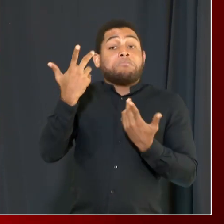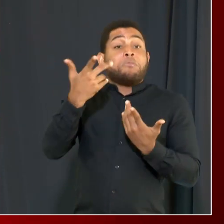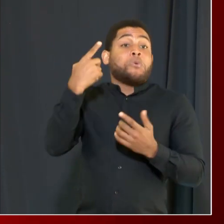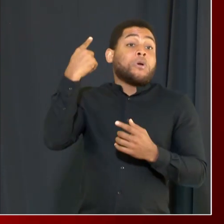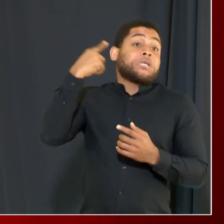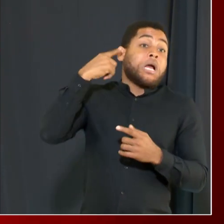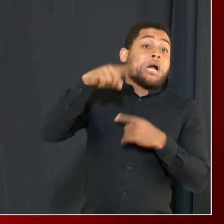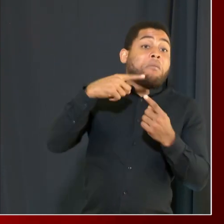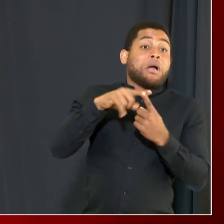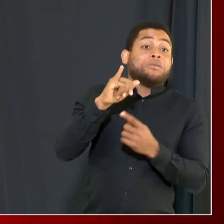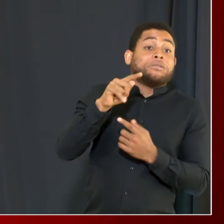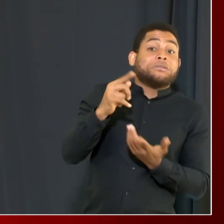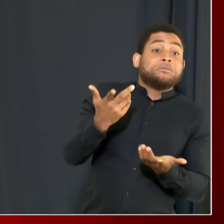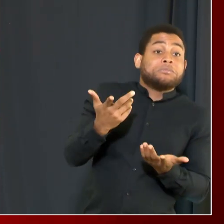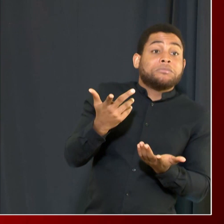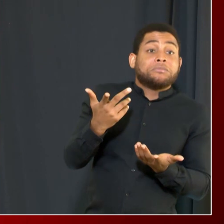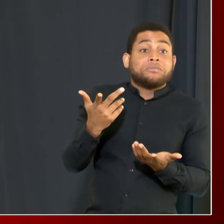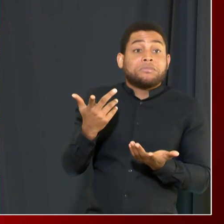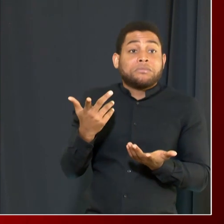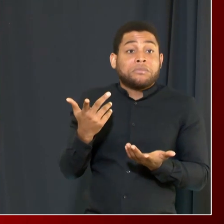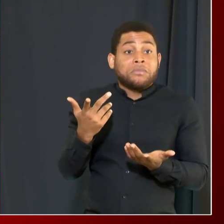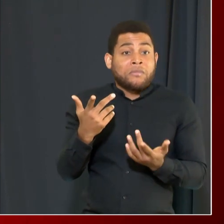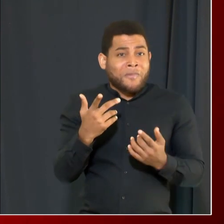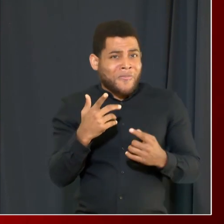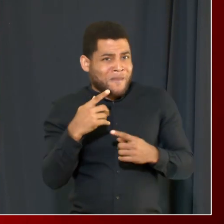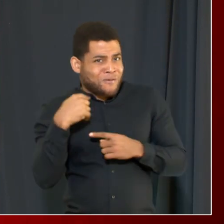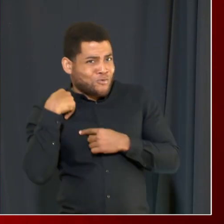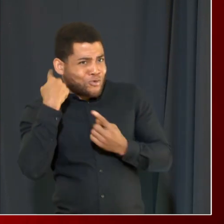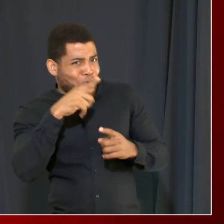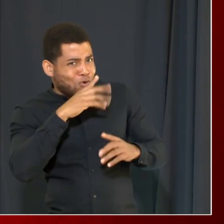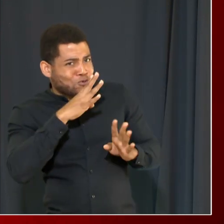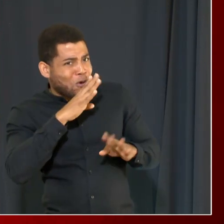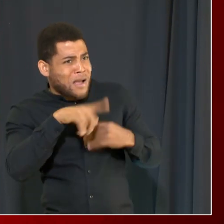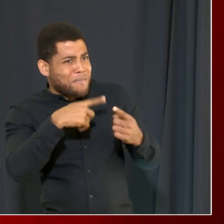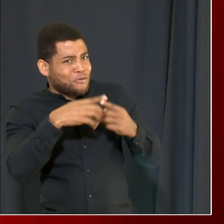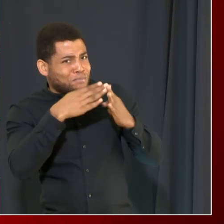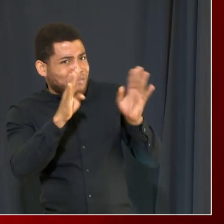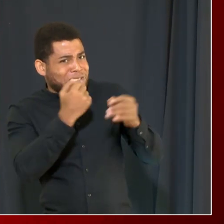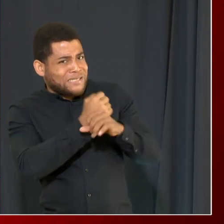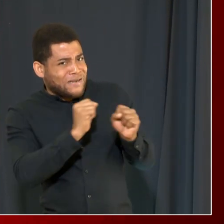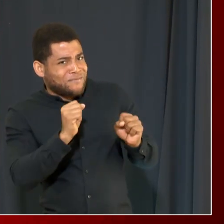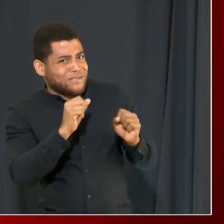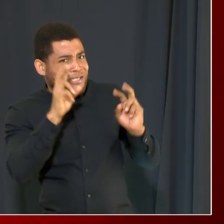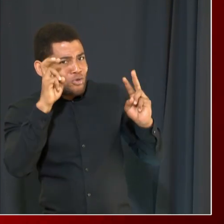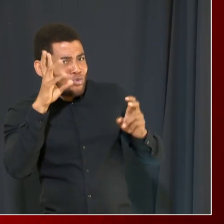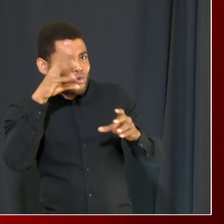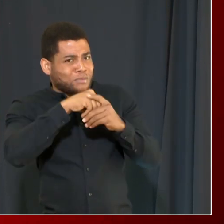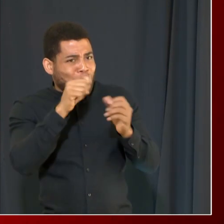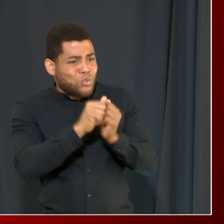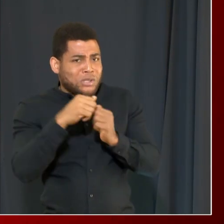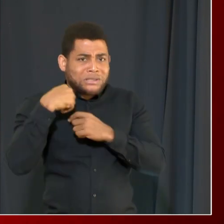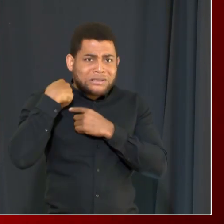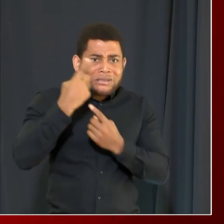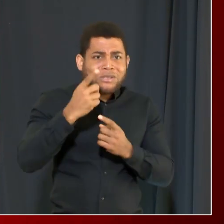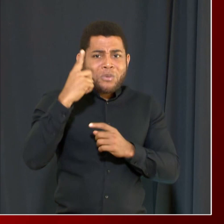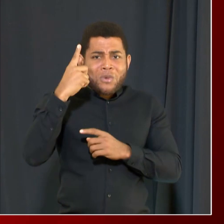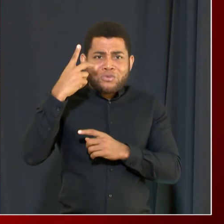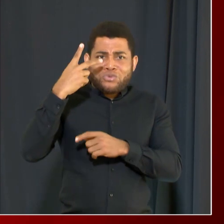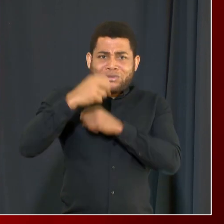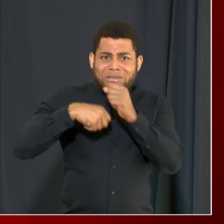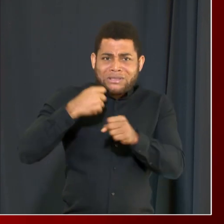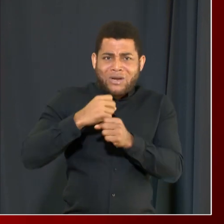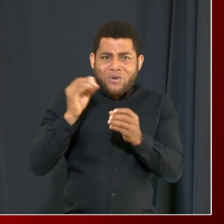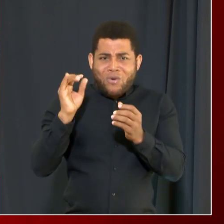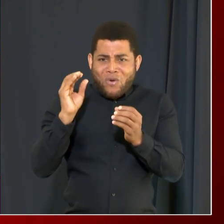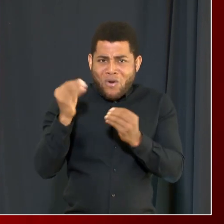Okay. But we've been talking about public safety and the issues, and it's only been within maybe the past year or two that your office has really been